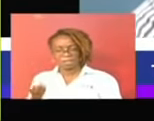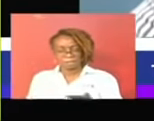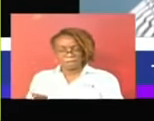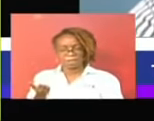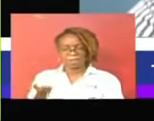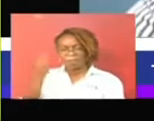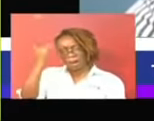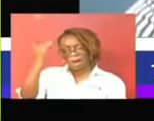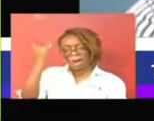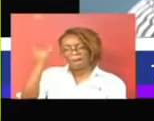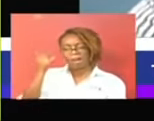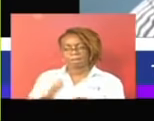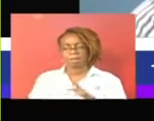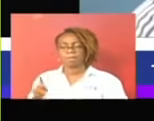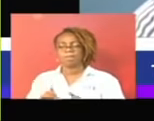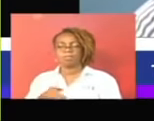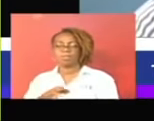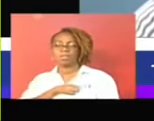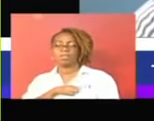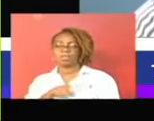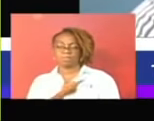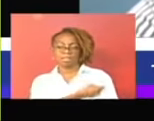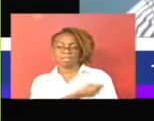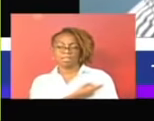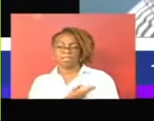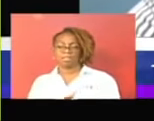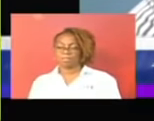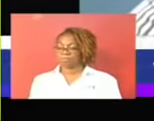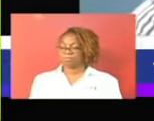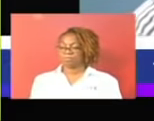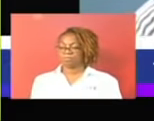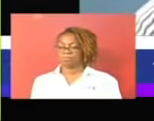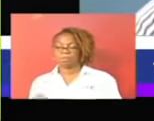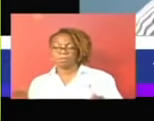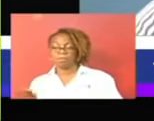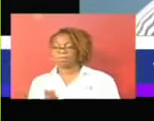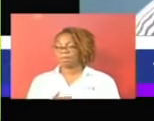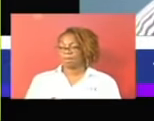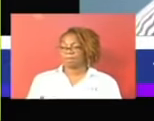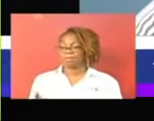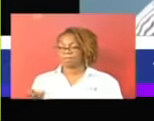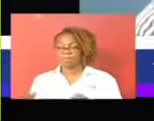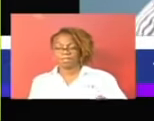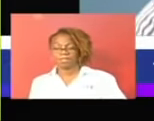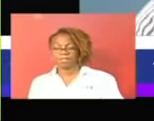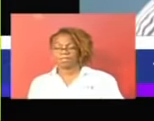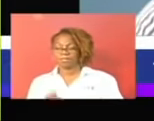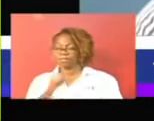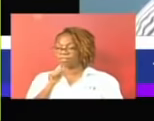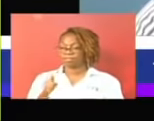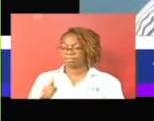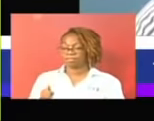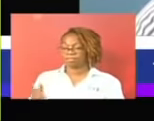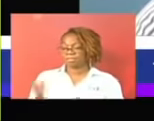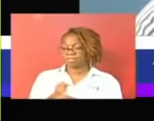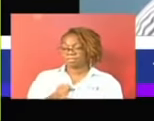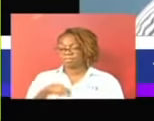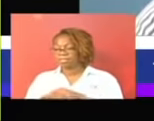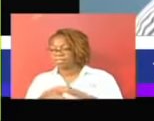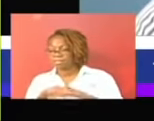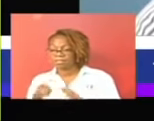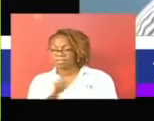or on some areas not getting as much vaccines as possible at this point in time? And any update as well on Miss